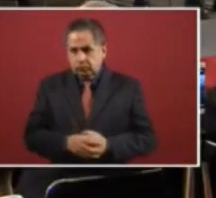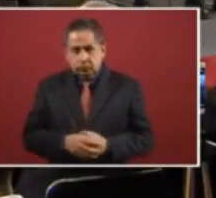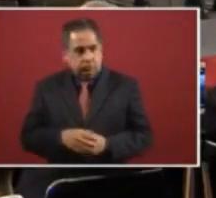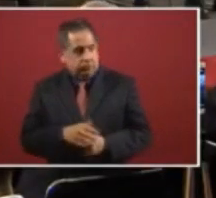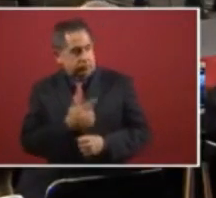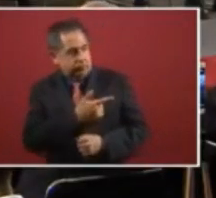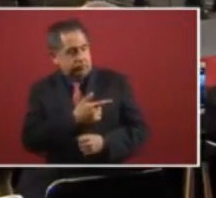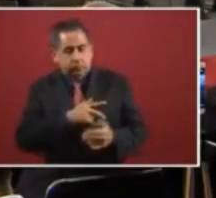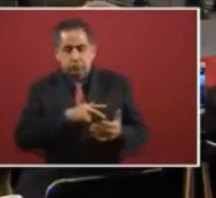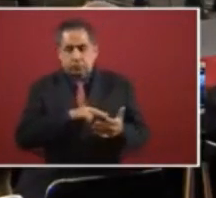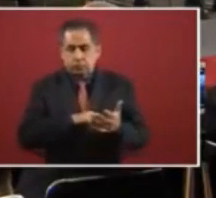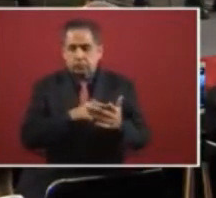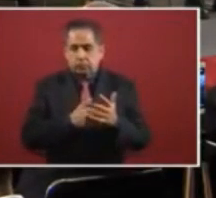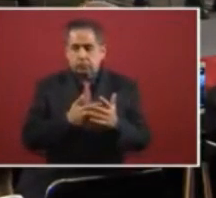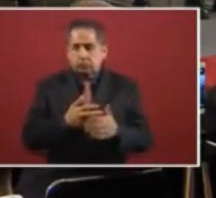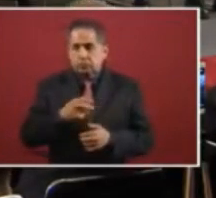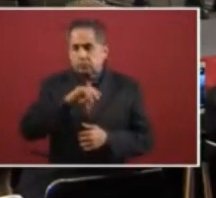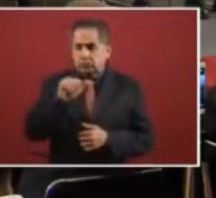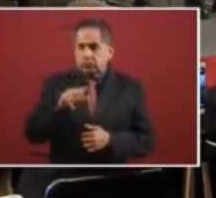As I said before,